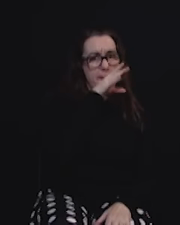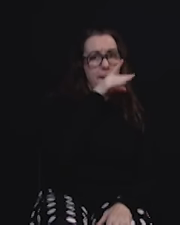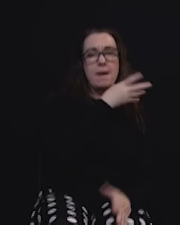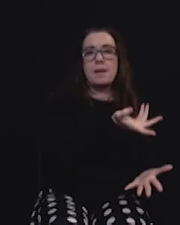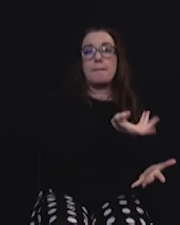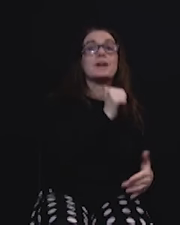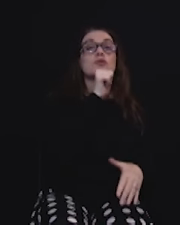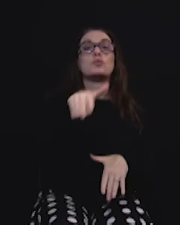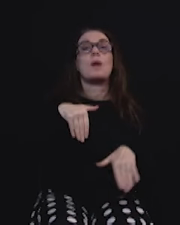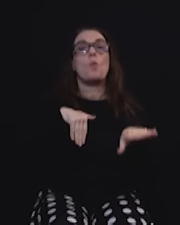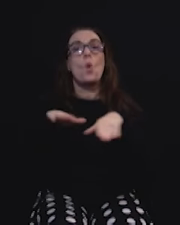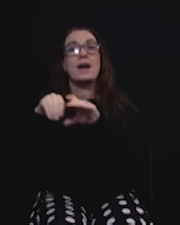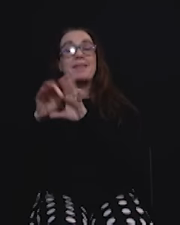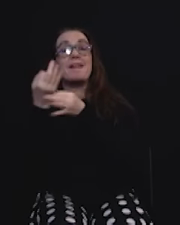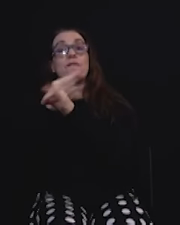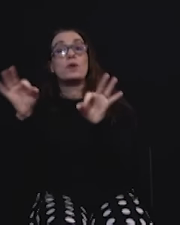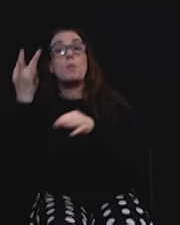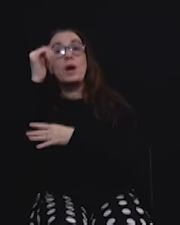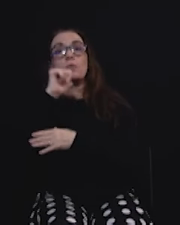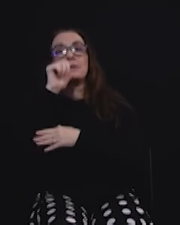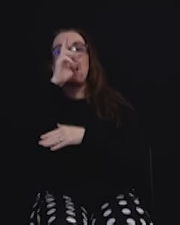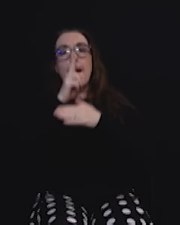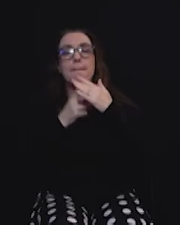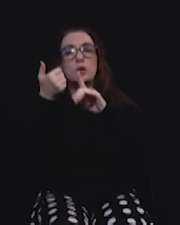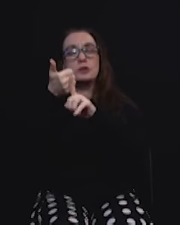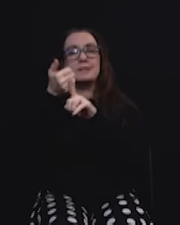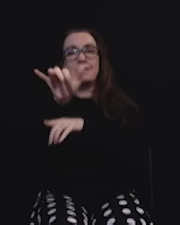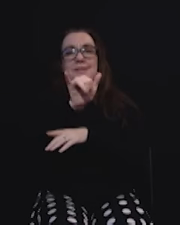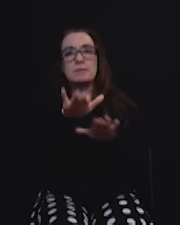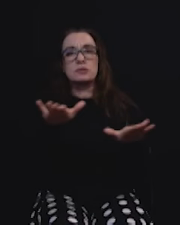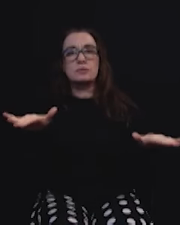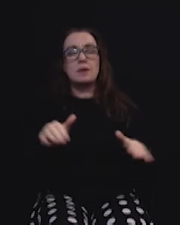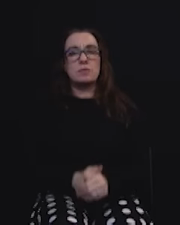walk in this freedom because you will not humble yourself like a child.